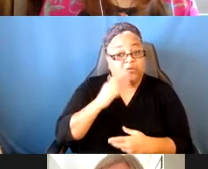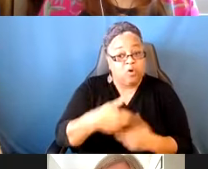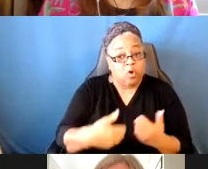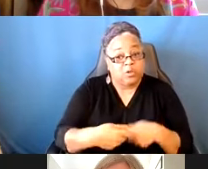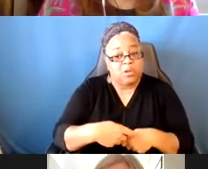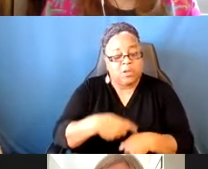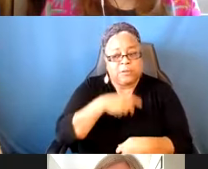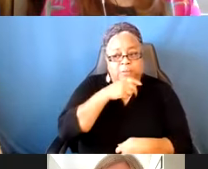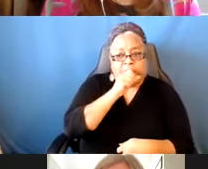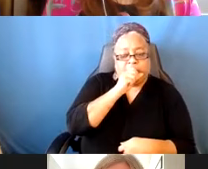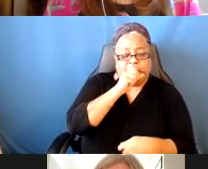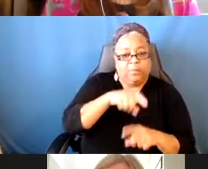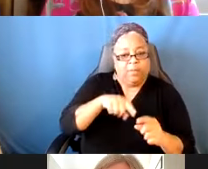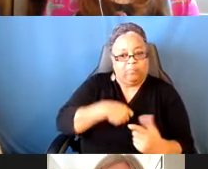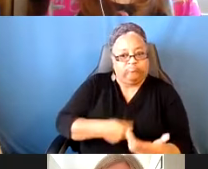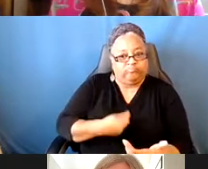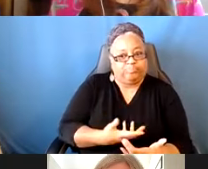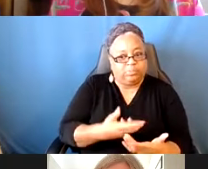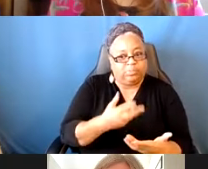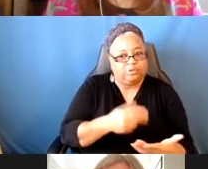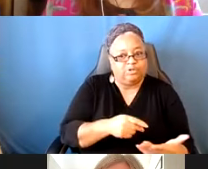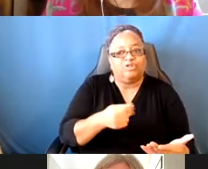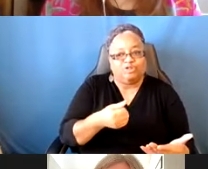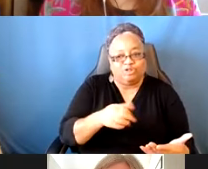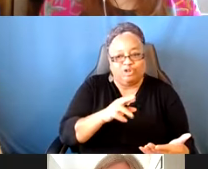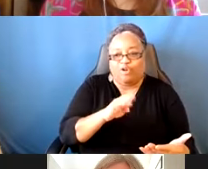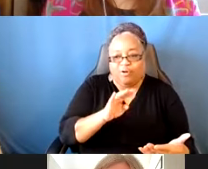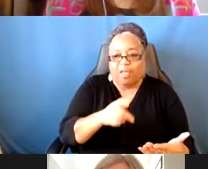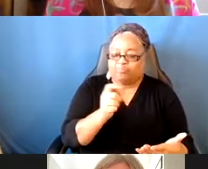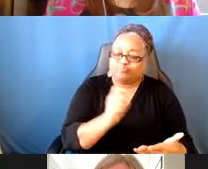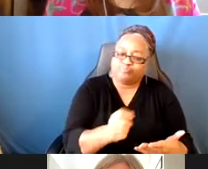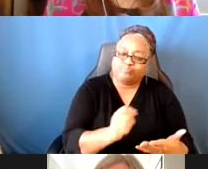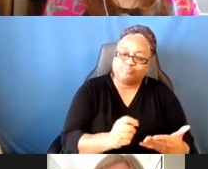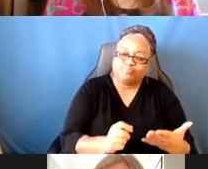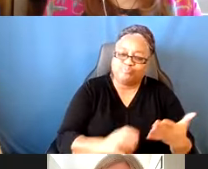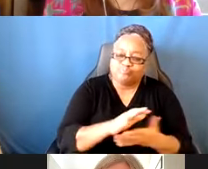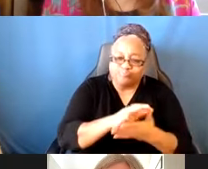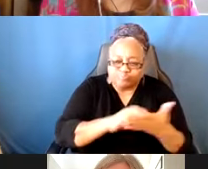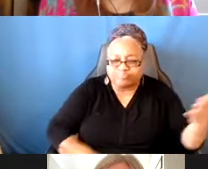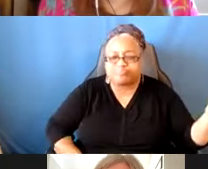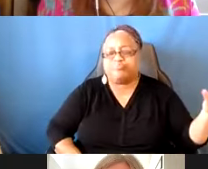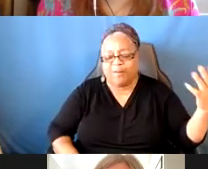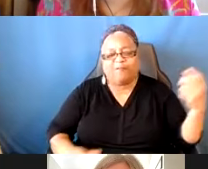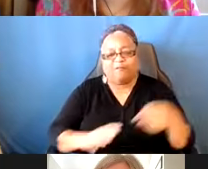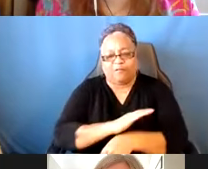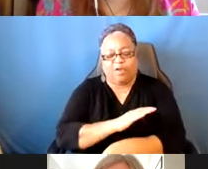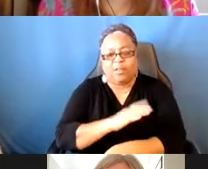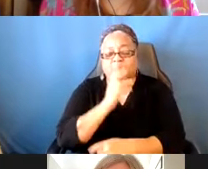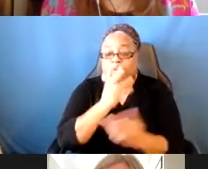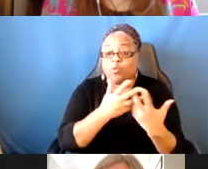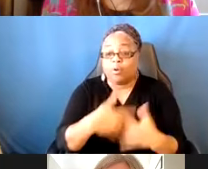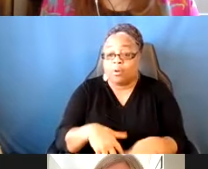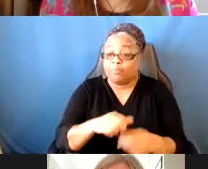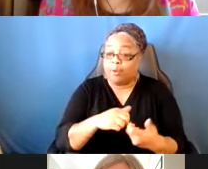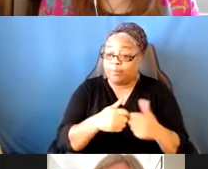journal is full. Their journal is absolutely full of them working a problem out for themselves.